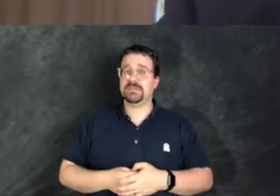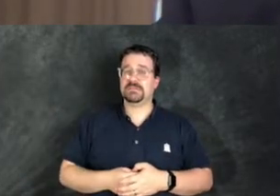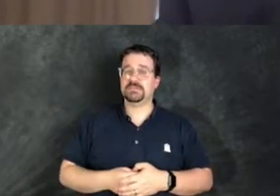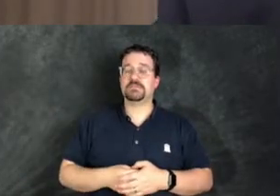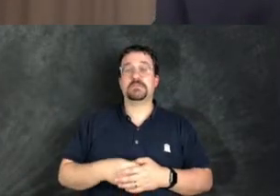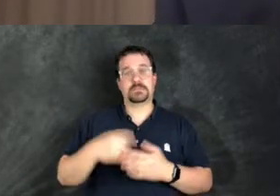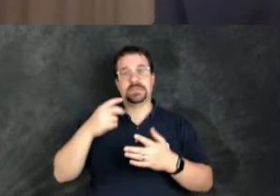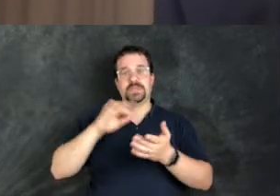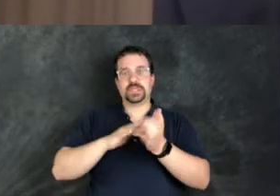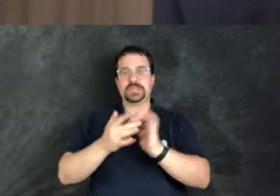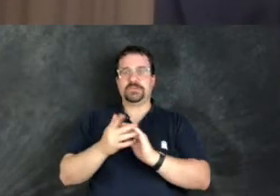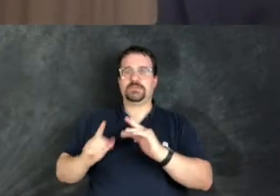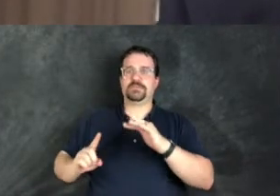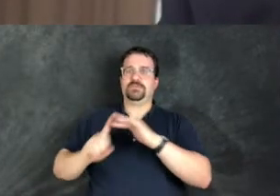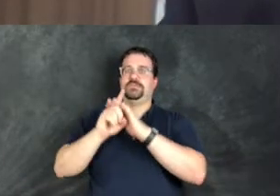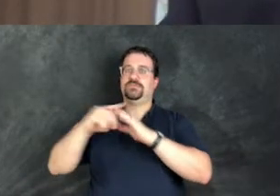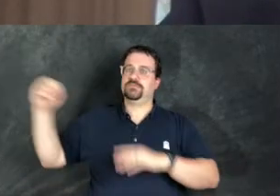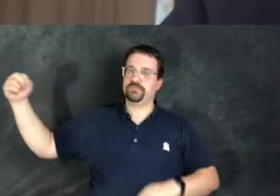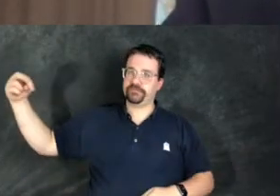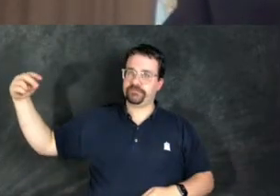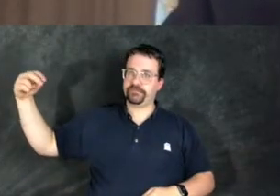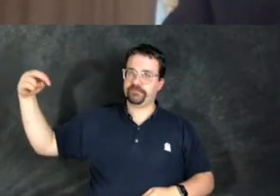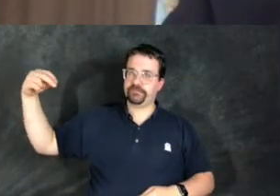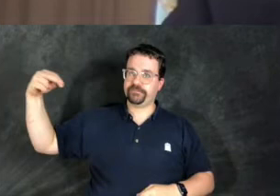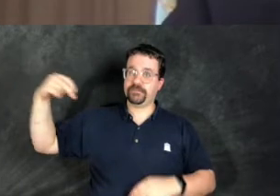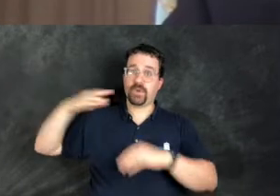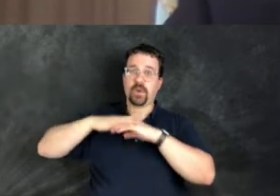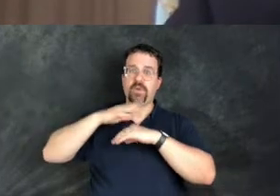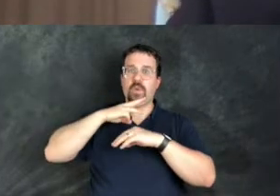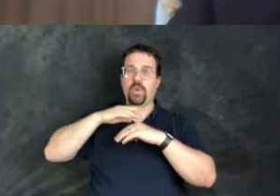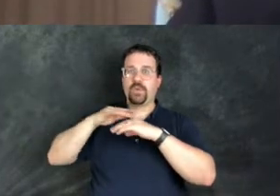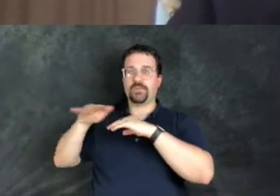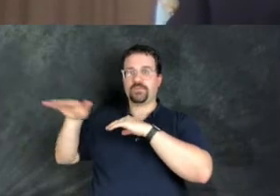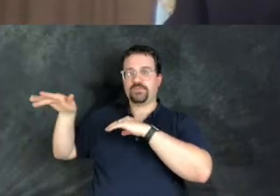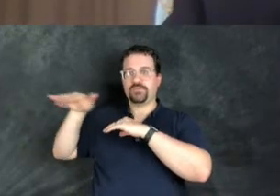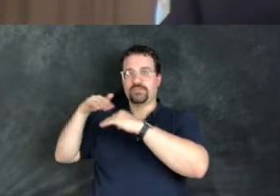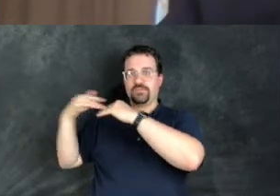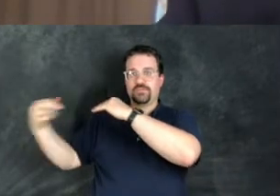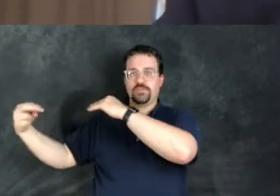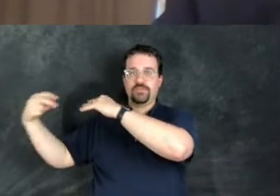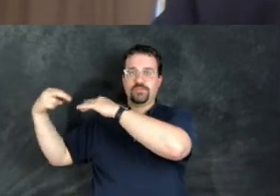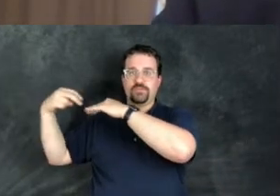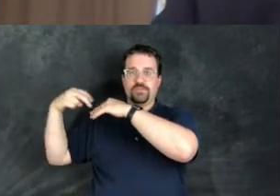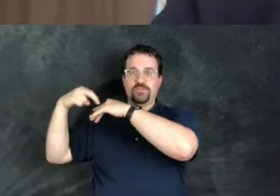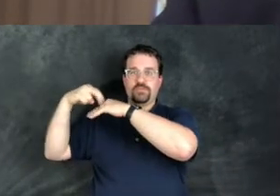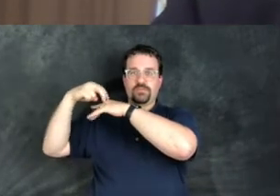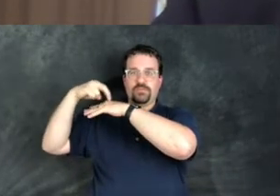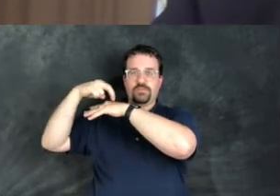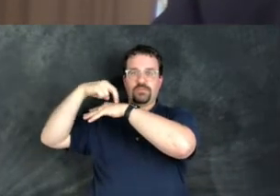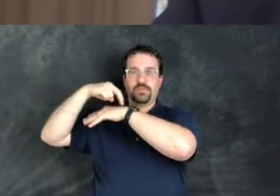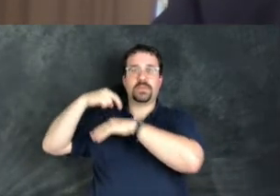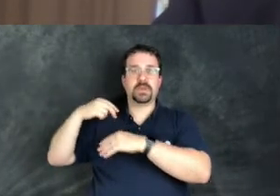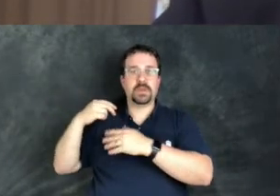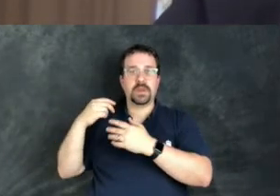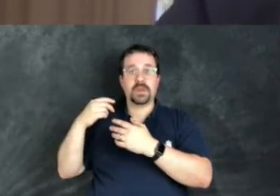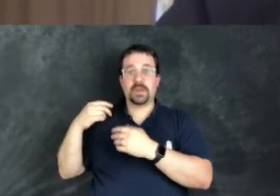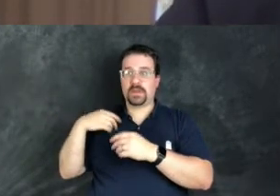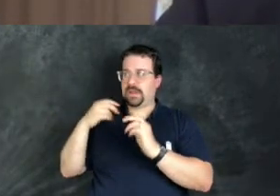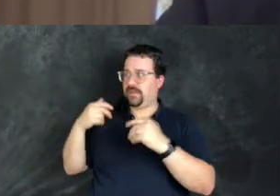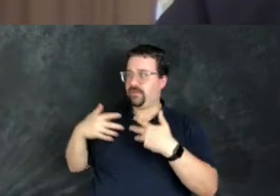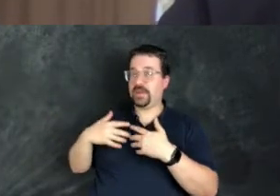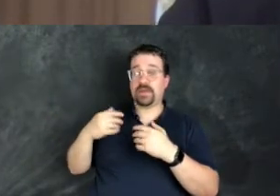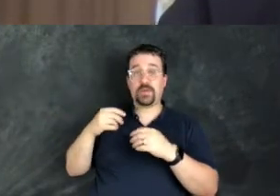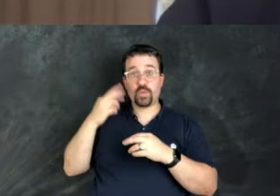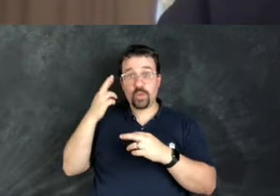then Jesus shows up, walking across the water toward them, and initially they're afraid. But as they realize that it